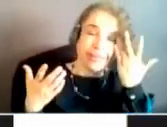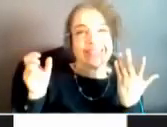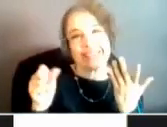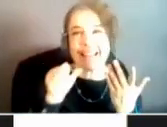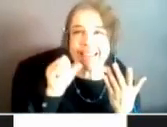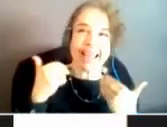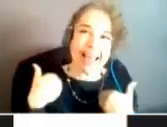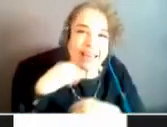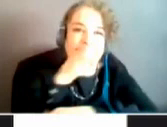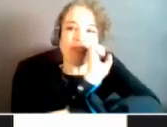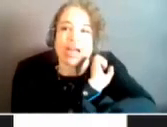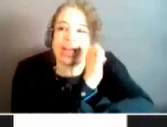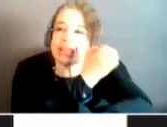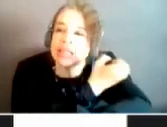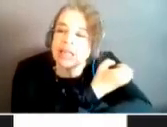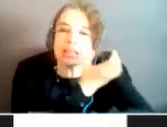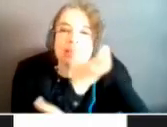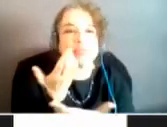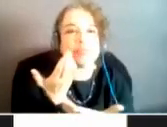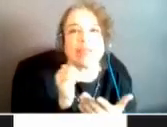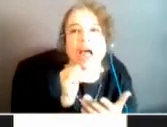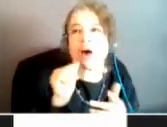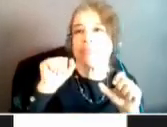not having energy, not being,